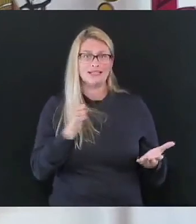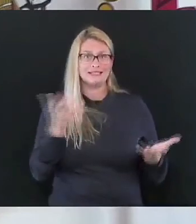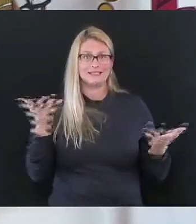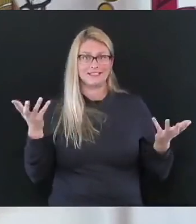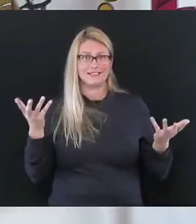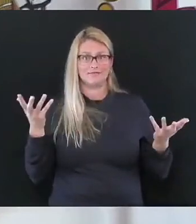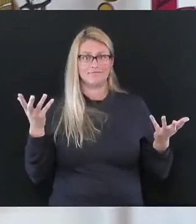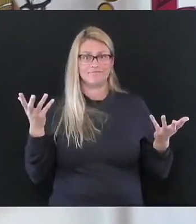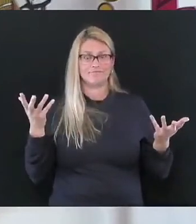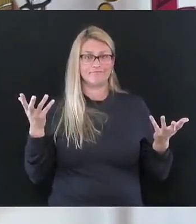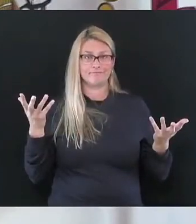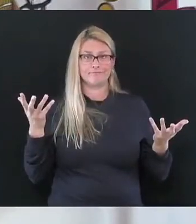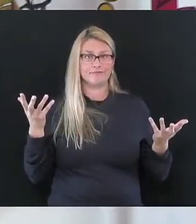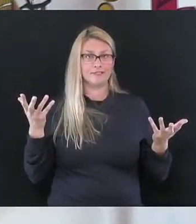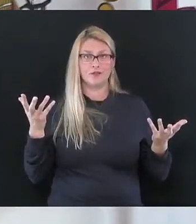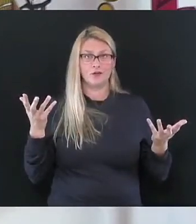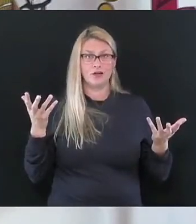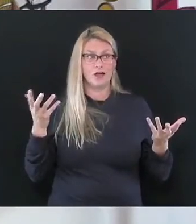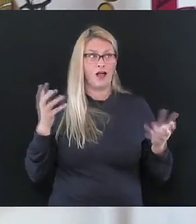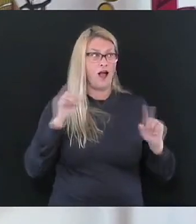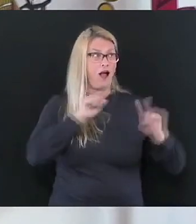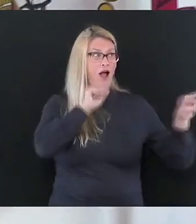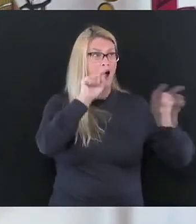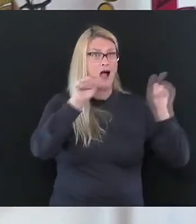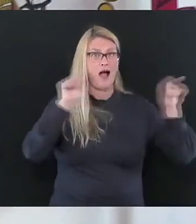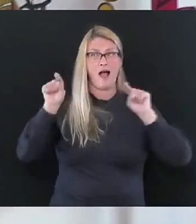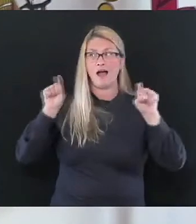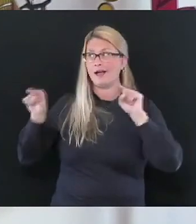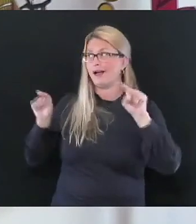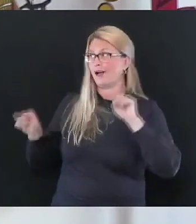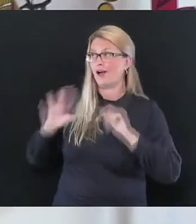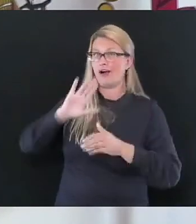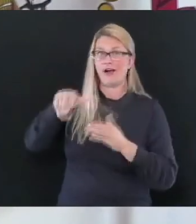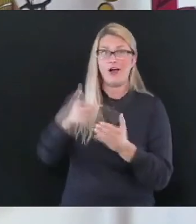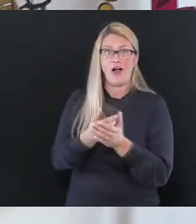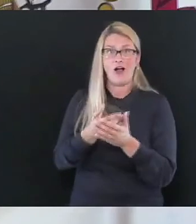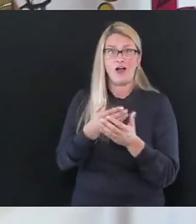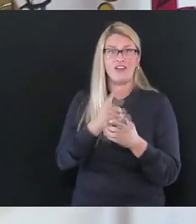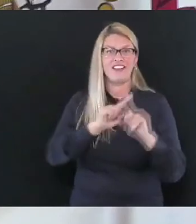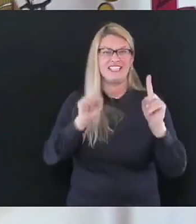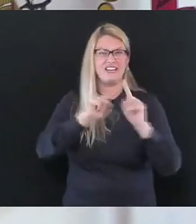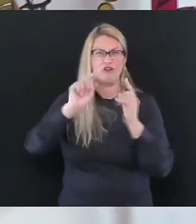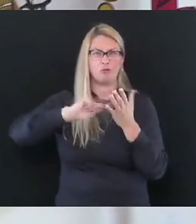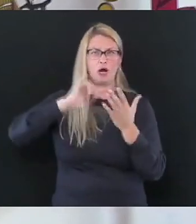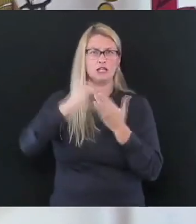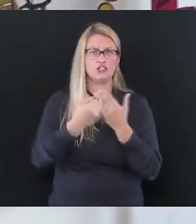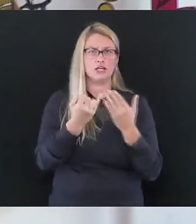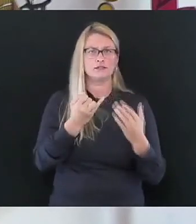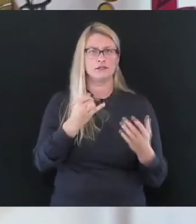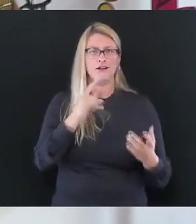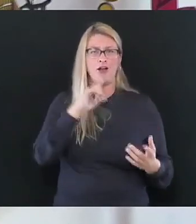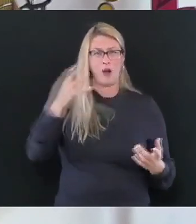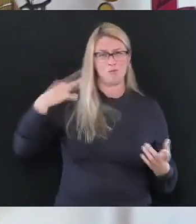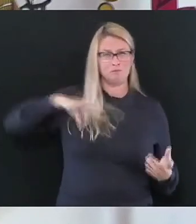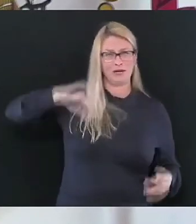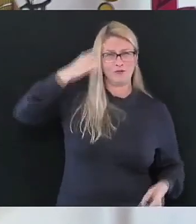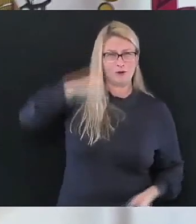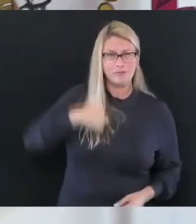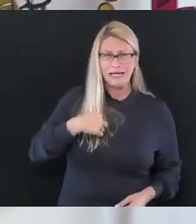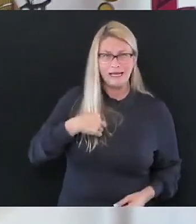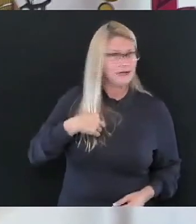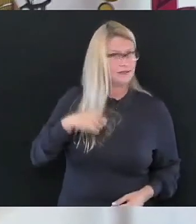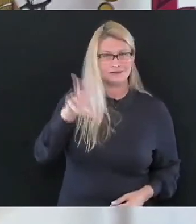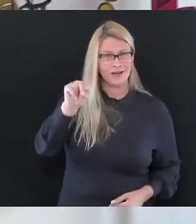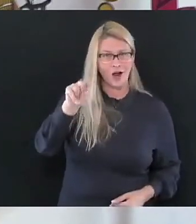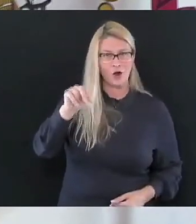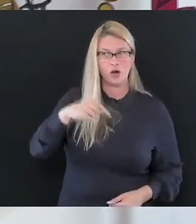You come to this. There is no pet project. There is no hoarding of the money. There is